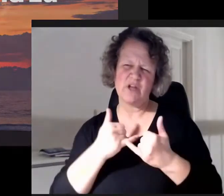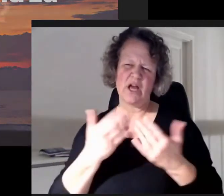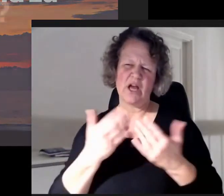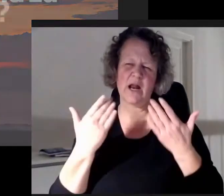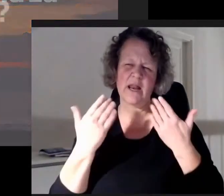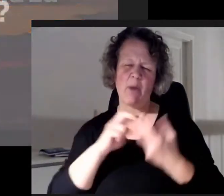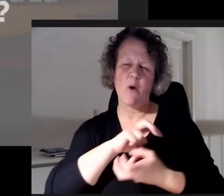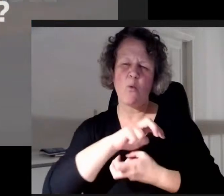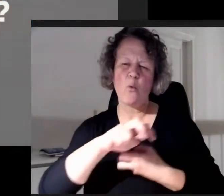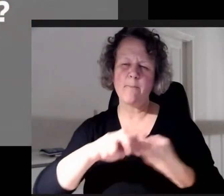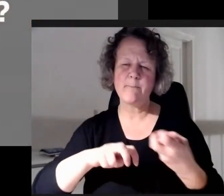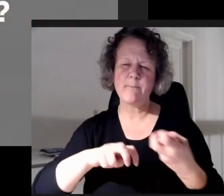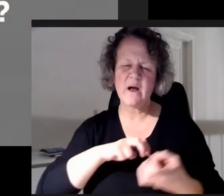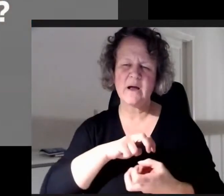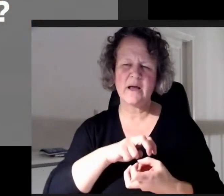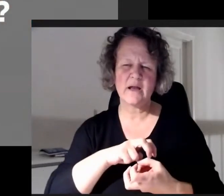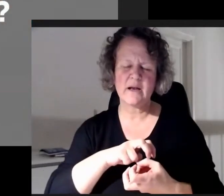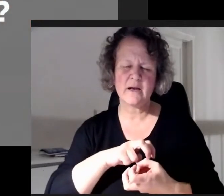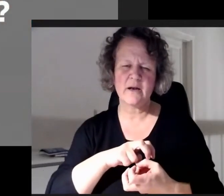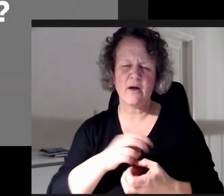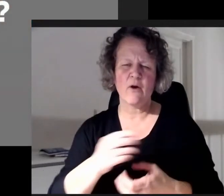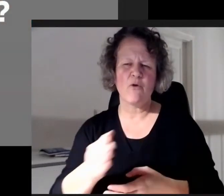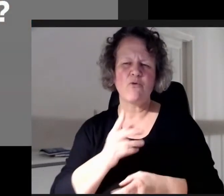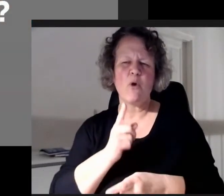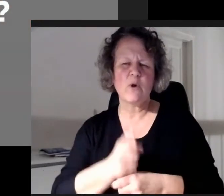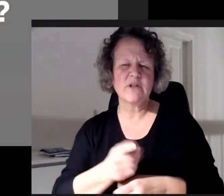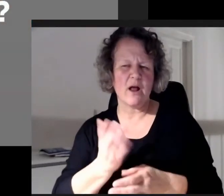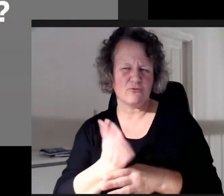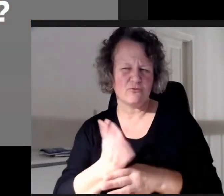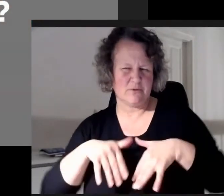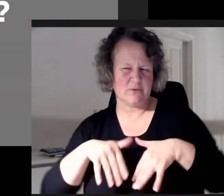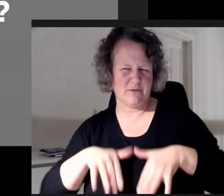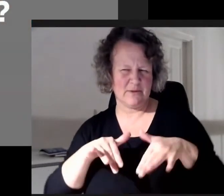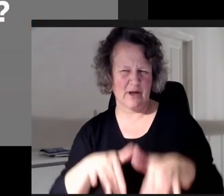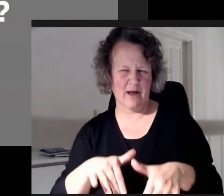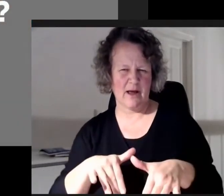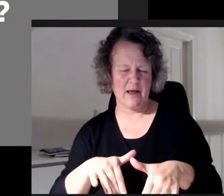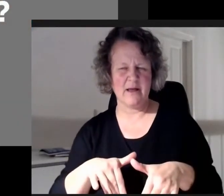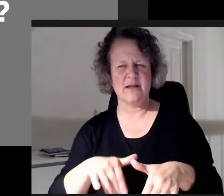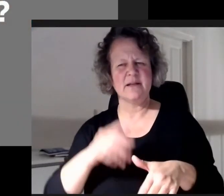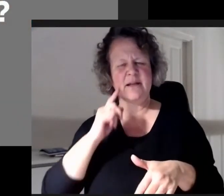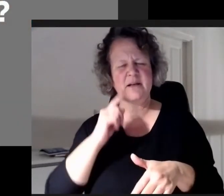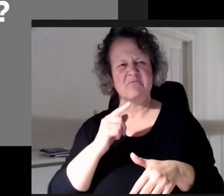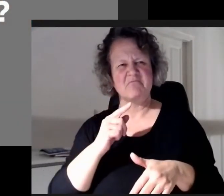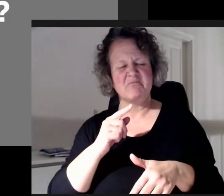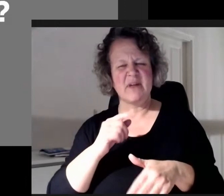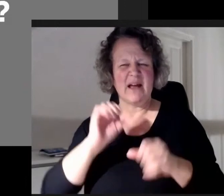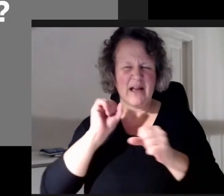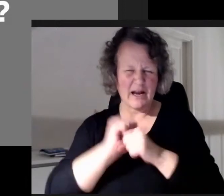In our work, with which we are confronted, there are also some prejudice.